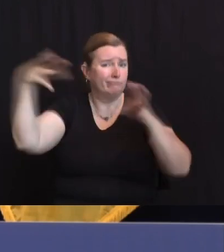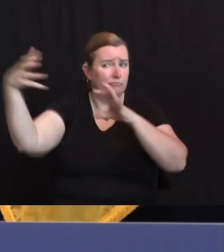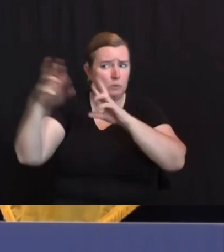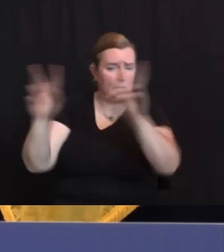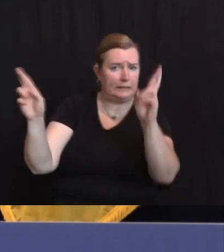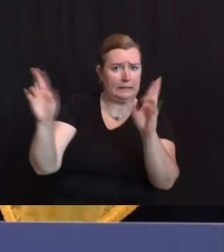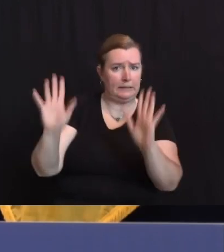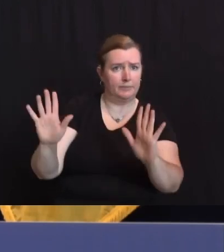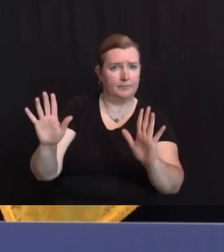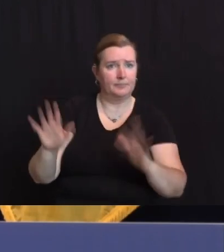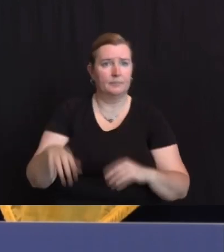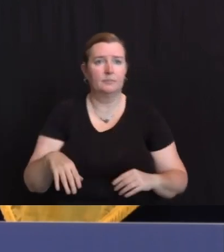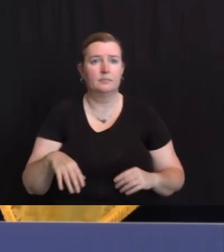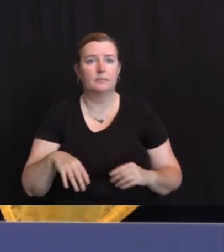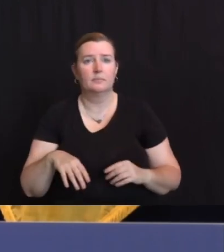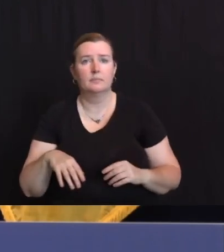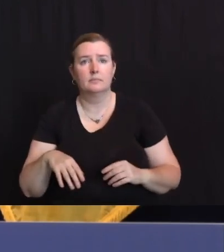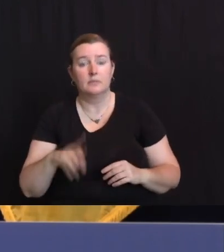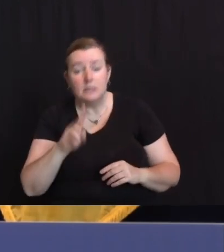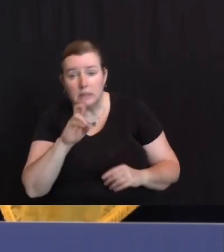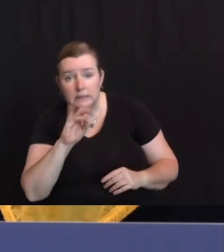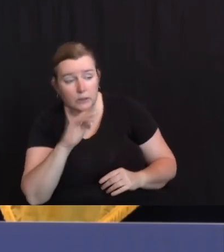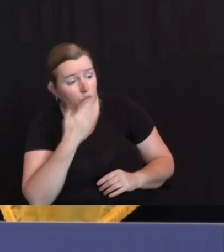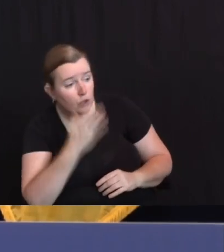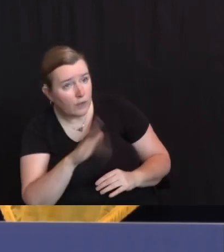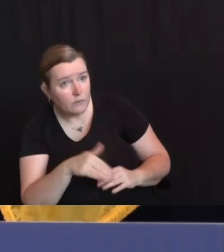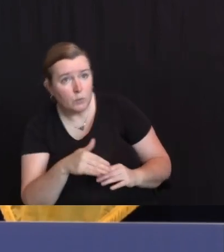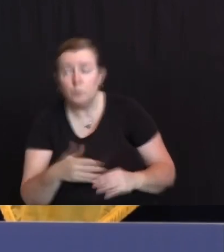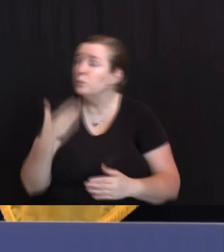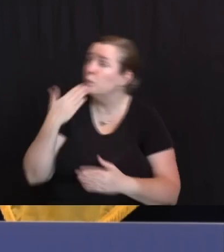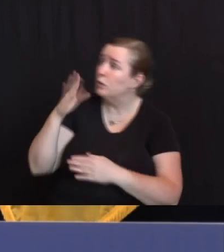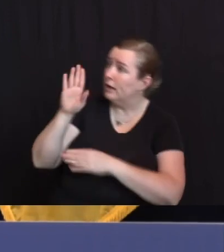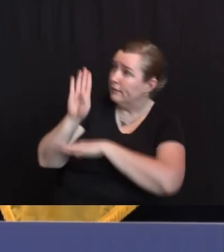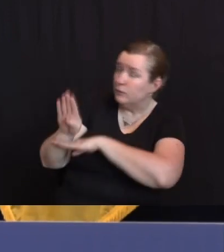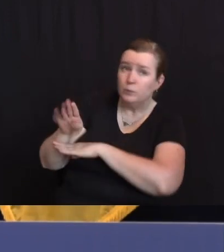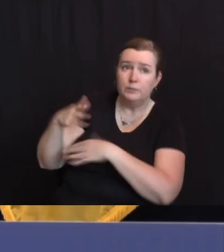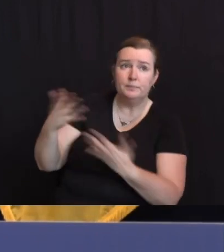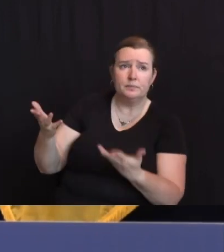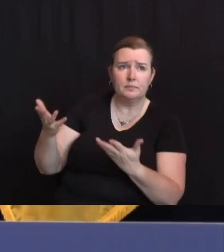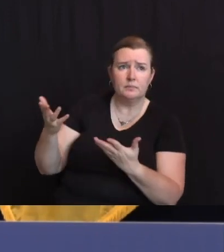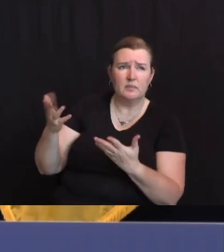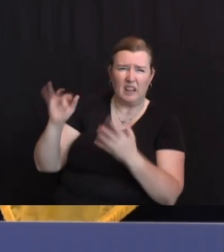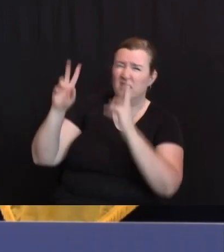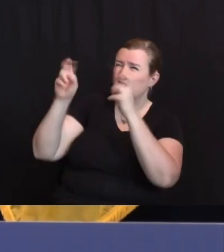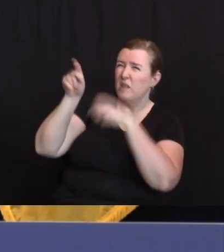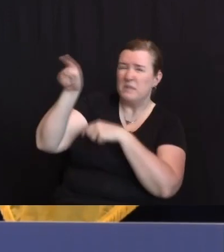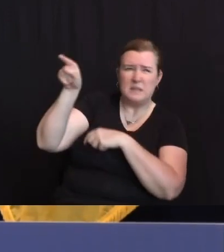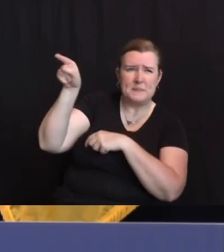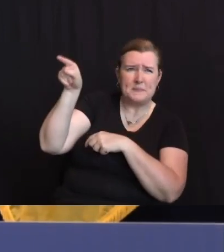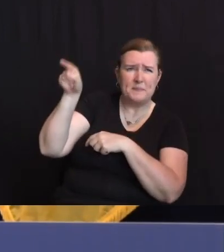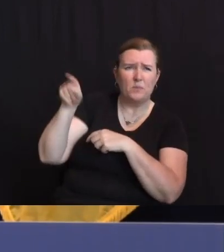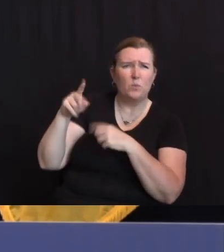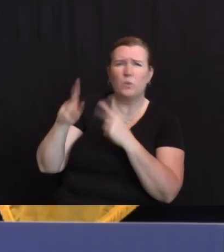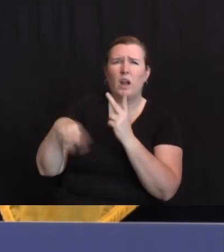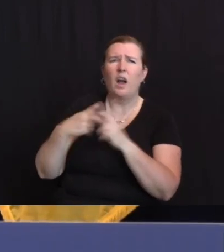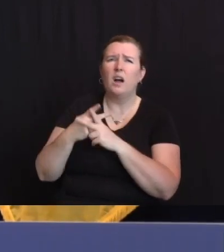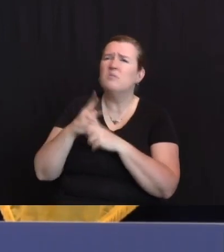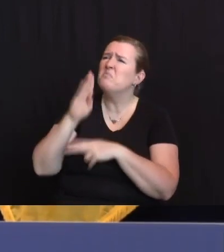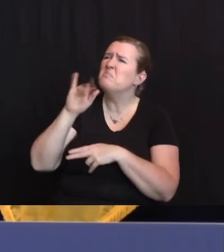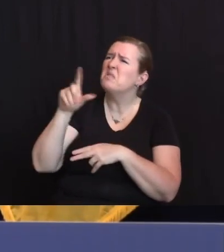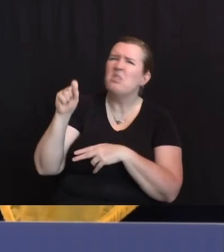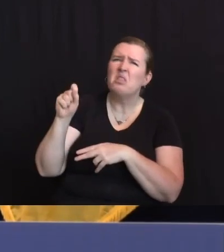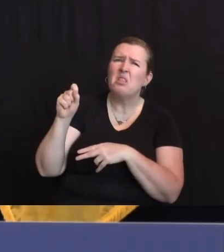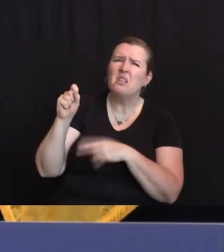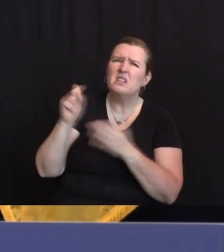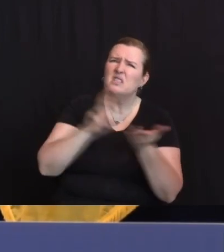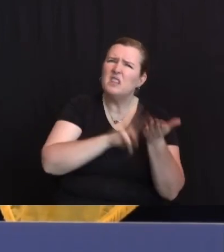afternoon. Good afternoon. On that specifically, what kind of effect do you think those bills that you're signing